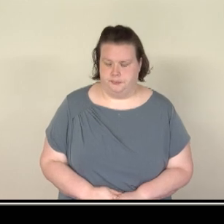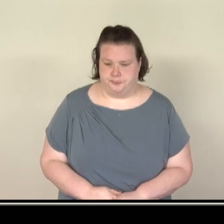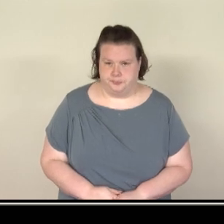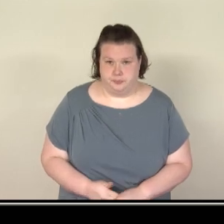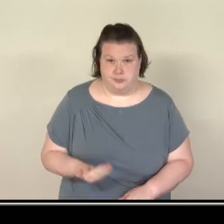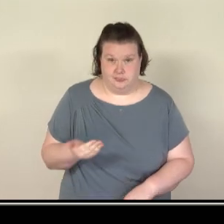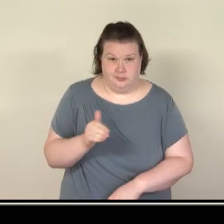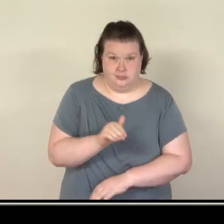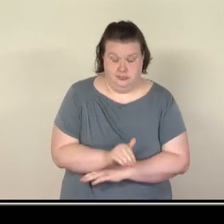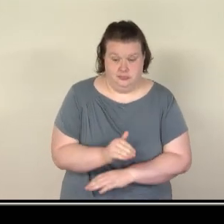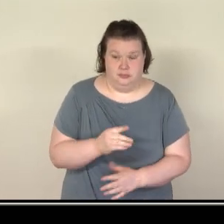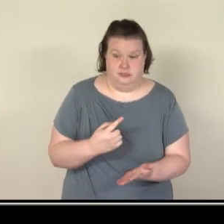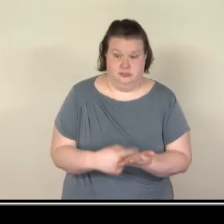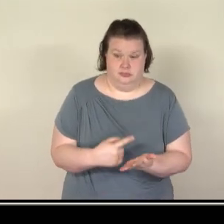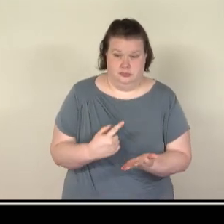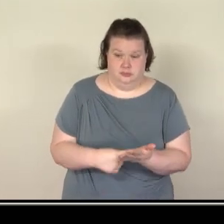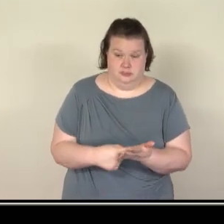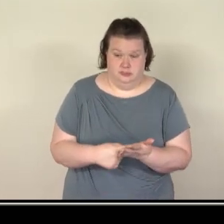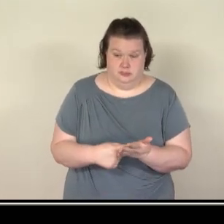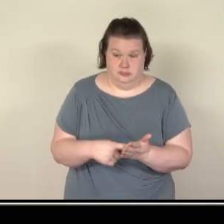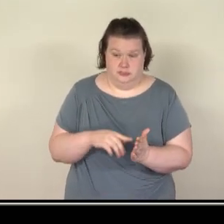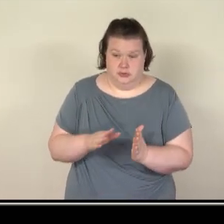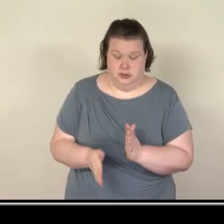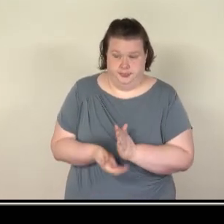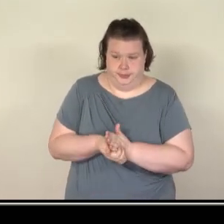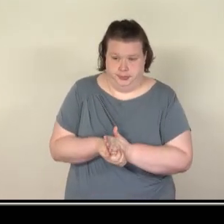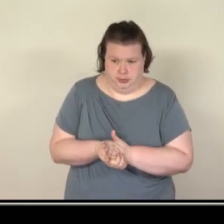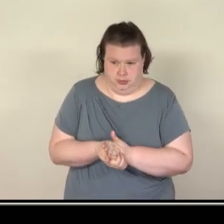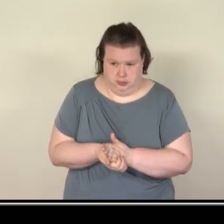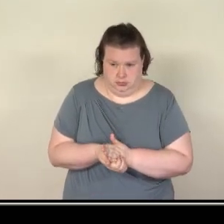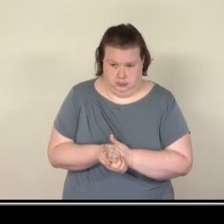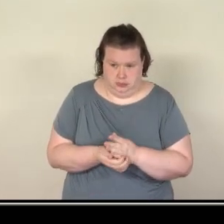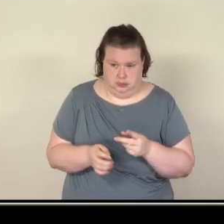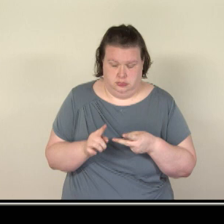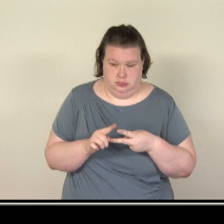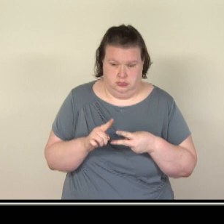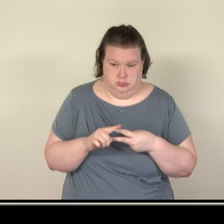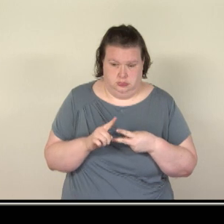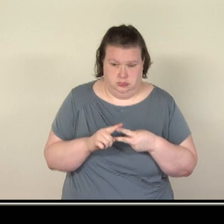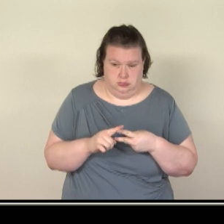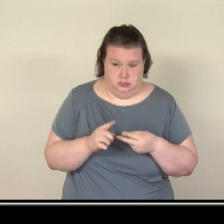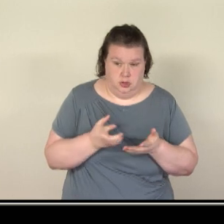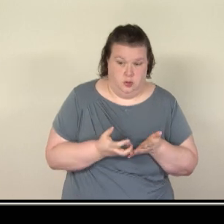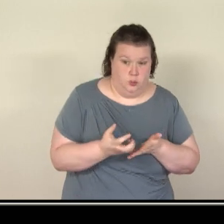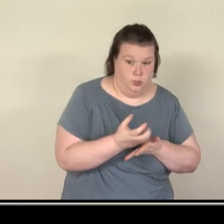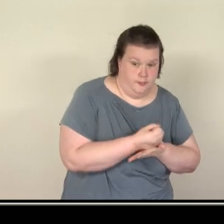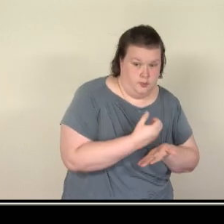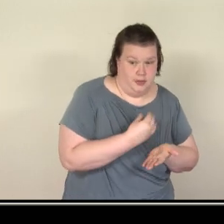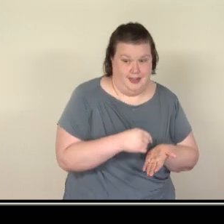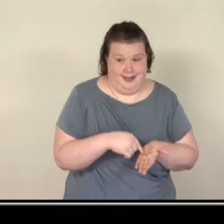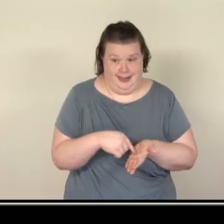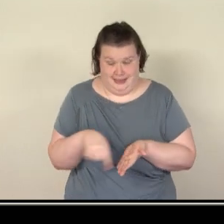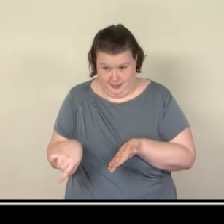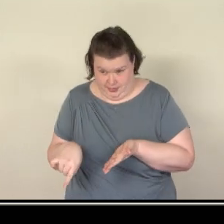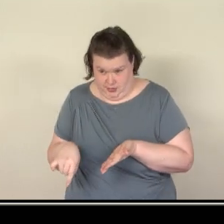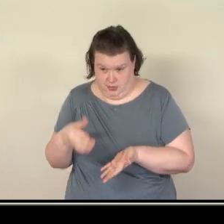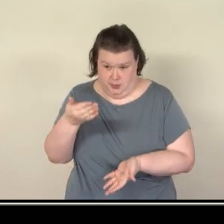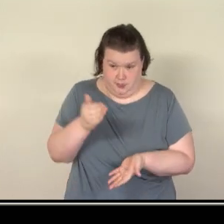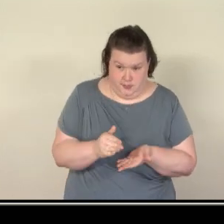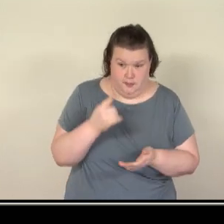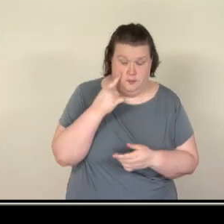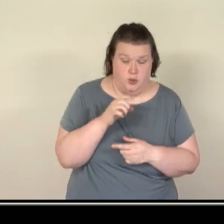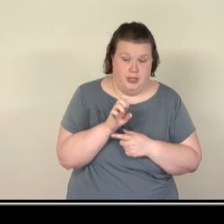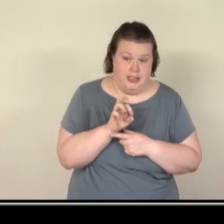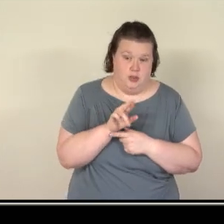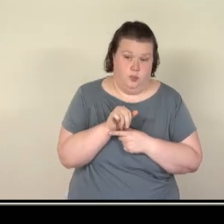those amendments. There's two amendments. One amended down both revenues and expenditures for some E-rate